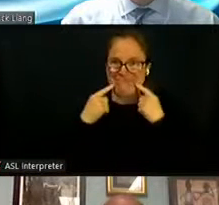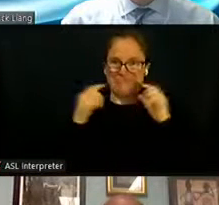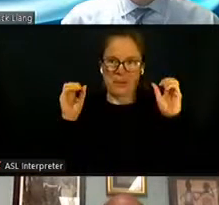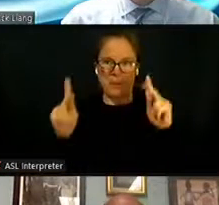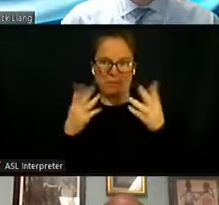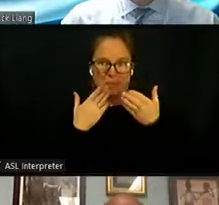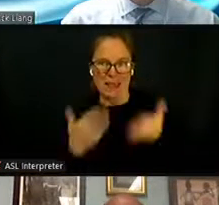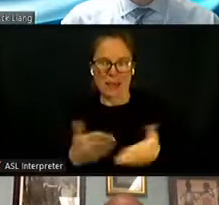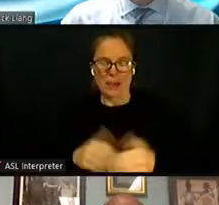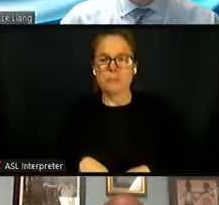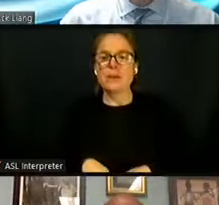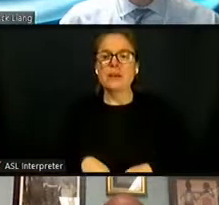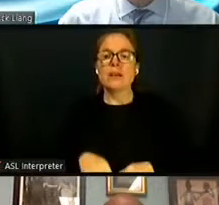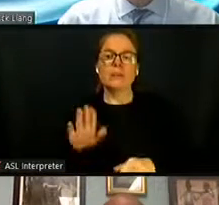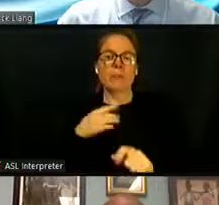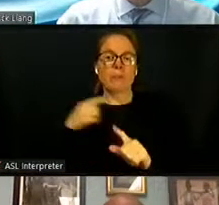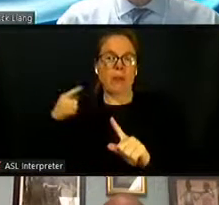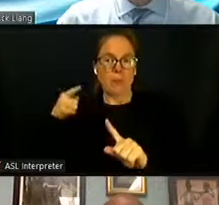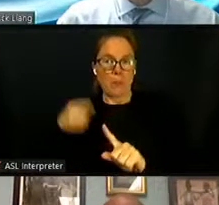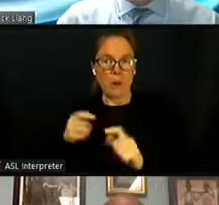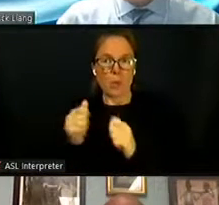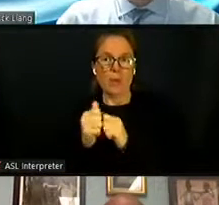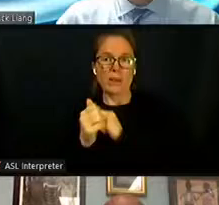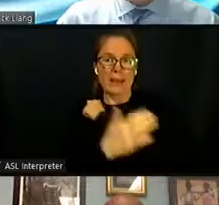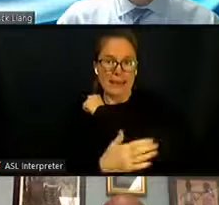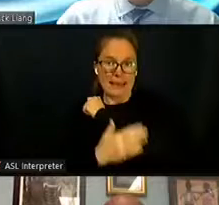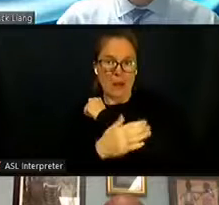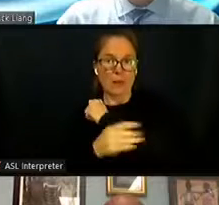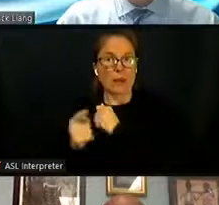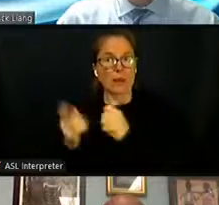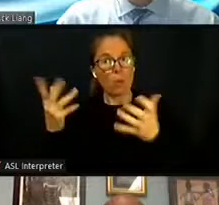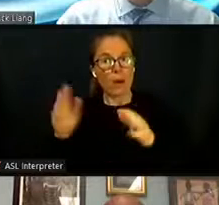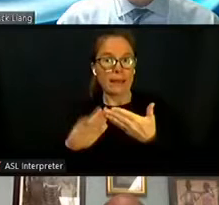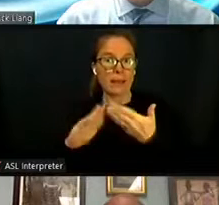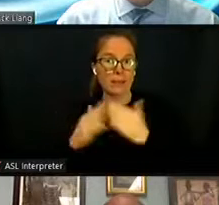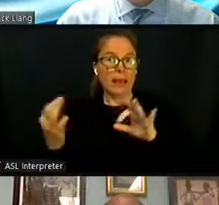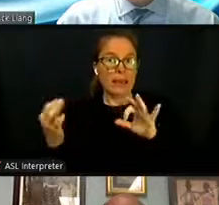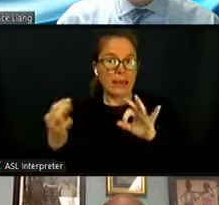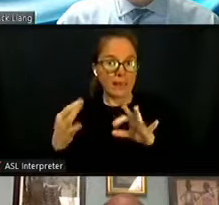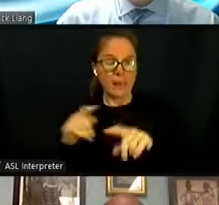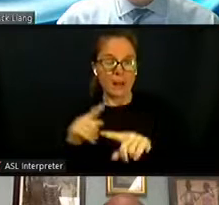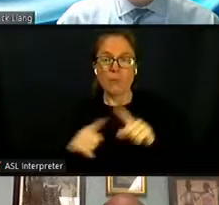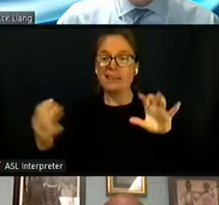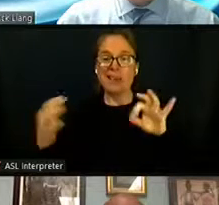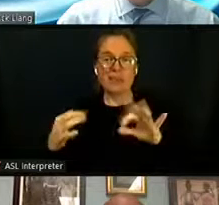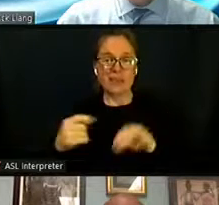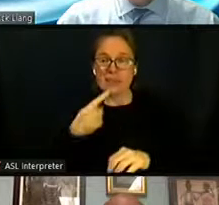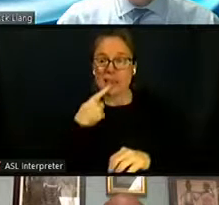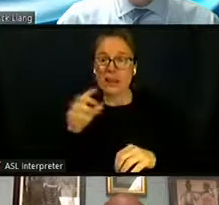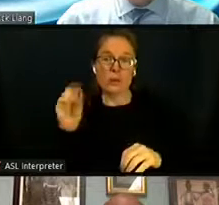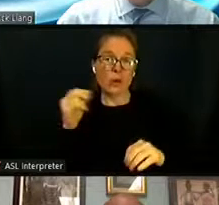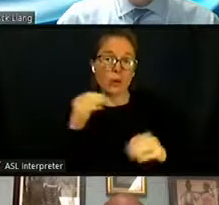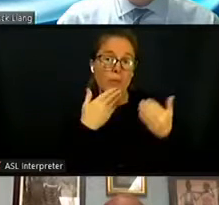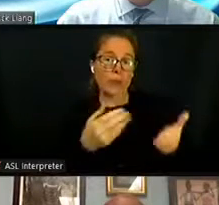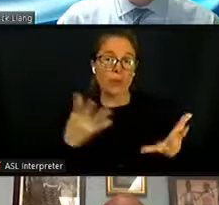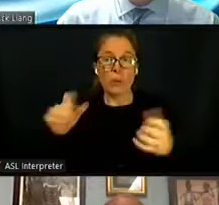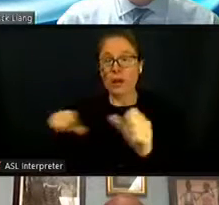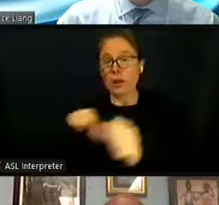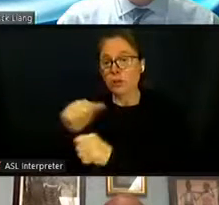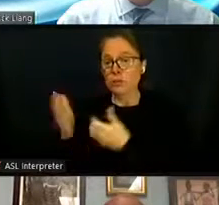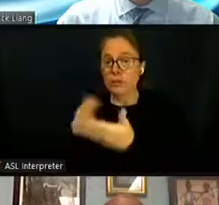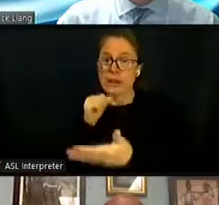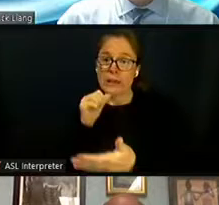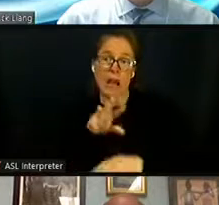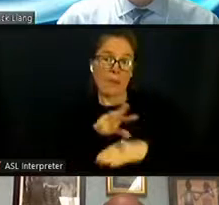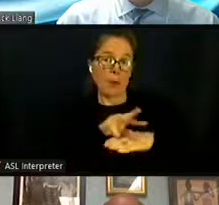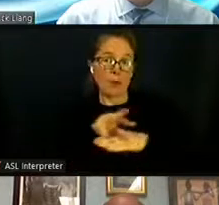So that was the point when the county sought community input. Then the community input was definitively no, thank you. We want social services, not body-worn cameras.